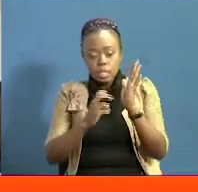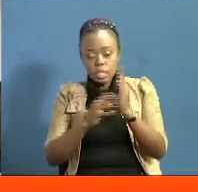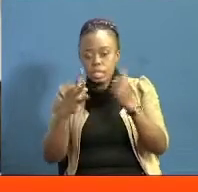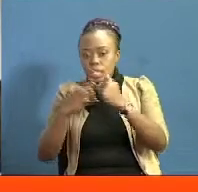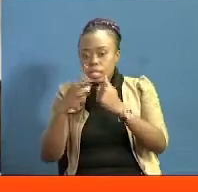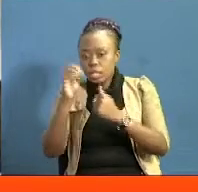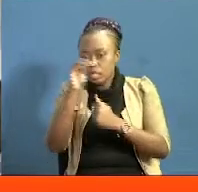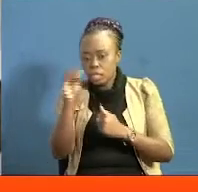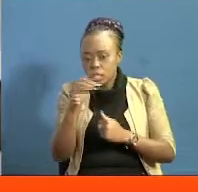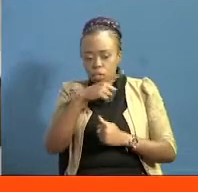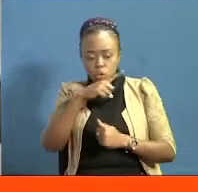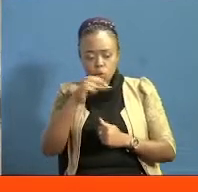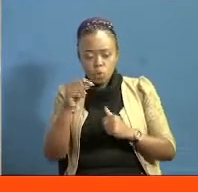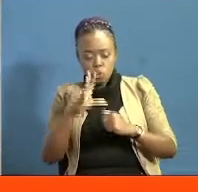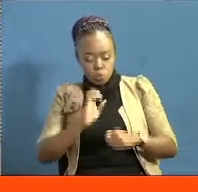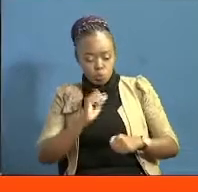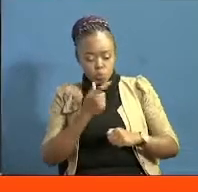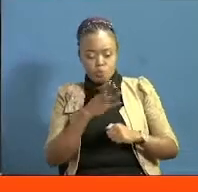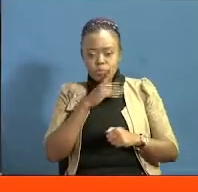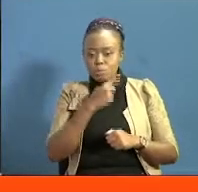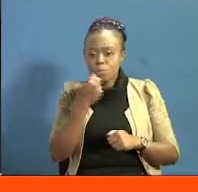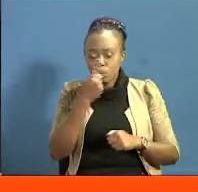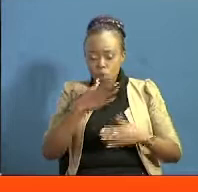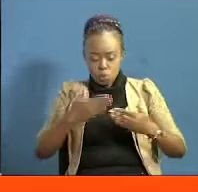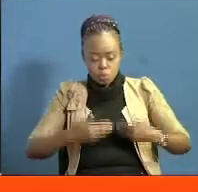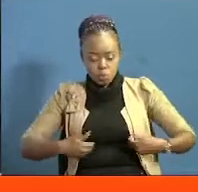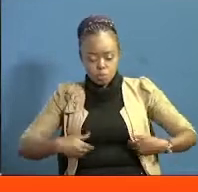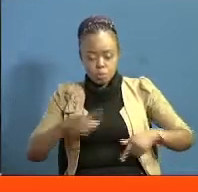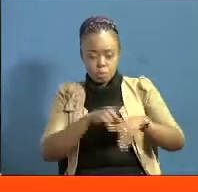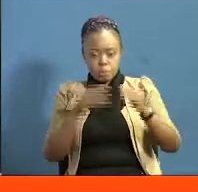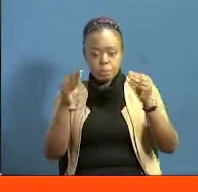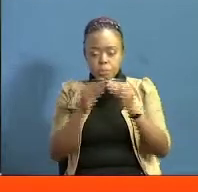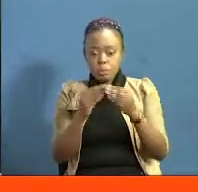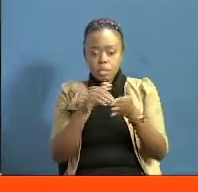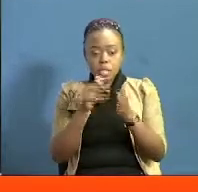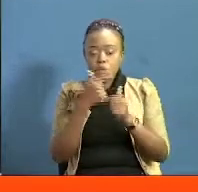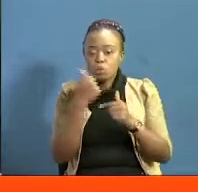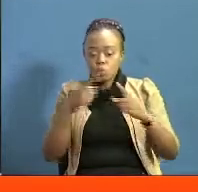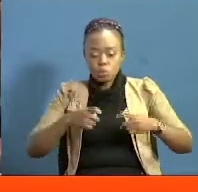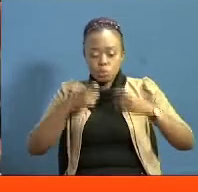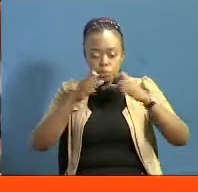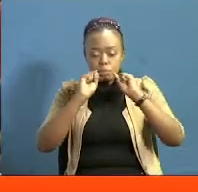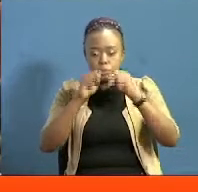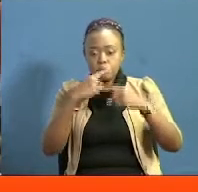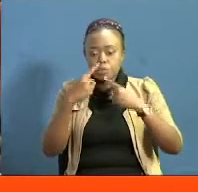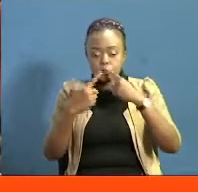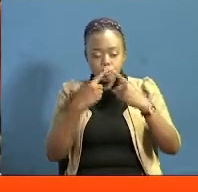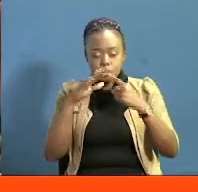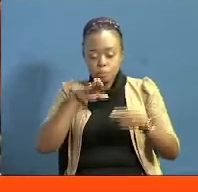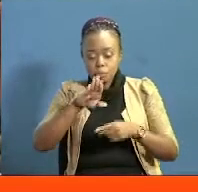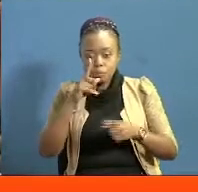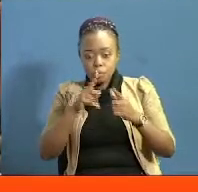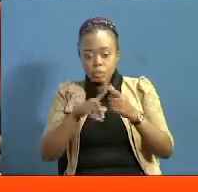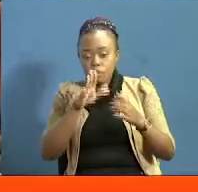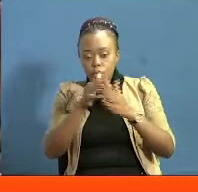go to companies owned by the youth. At the meeting, the youth were given the opportunity to make their recommendations to